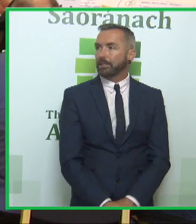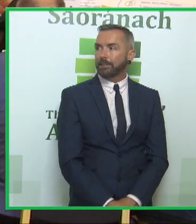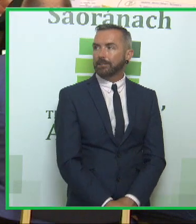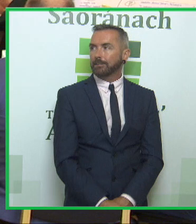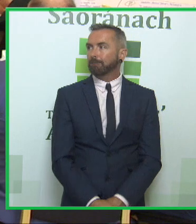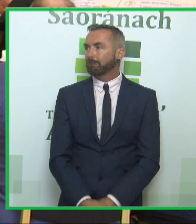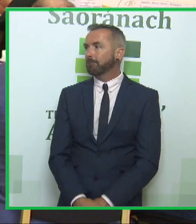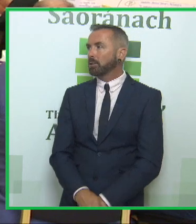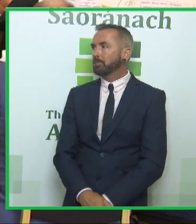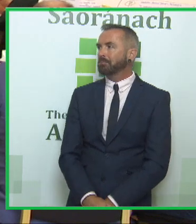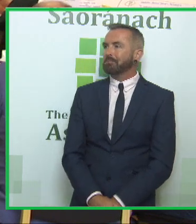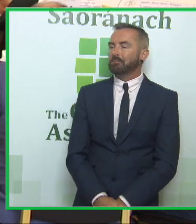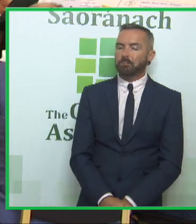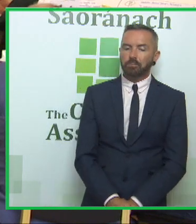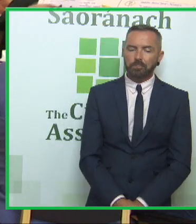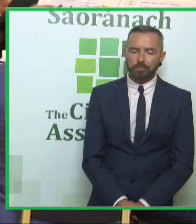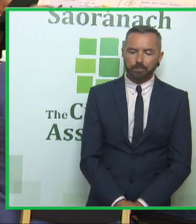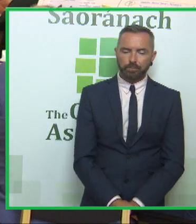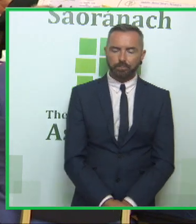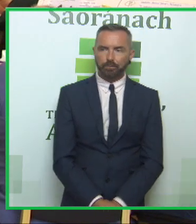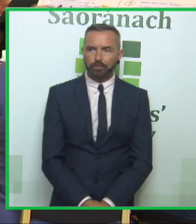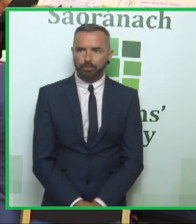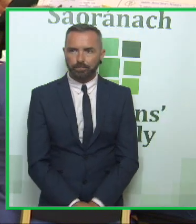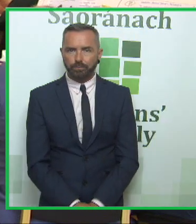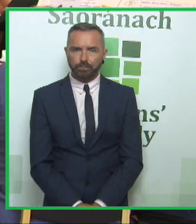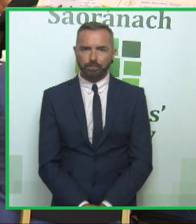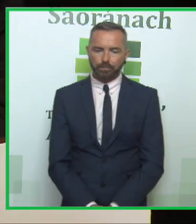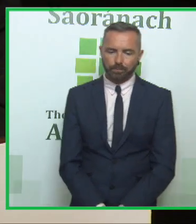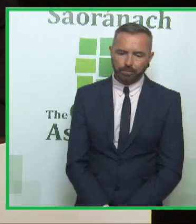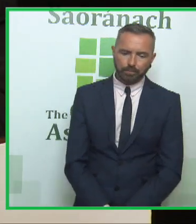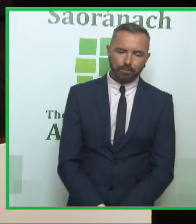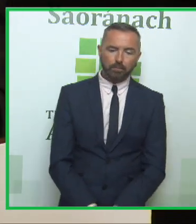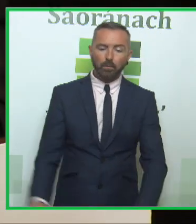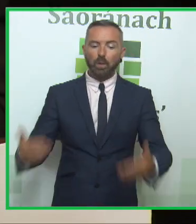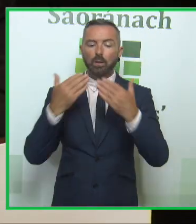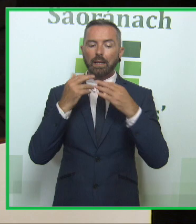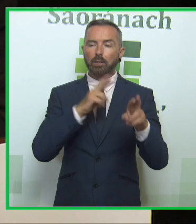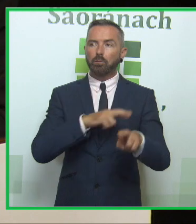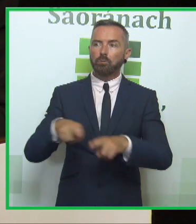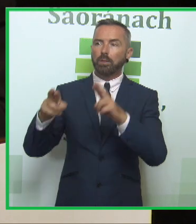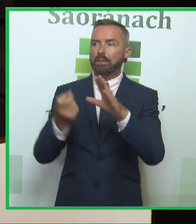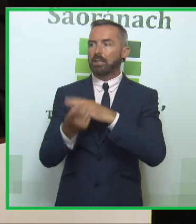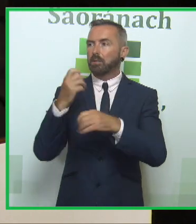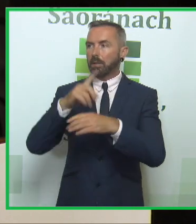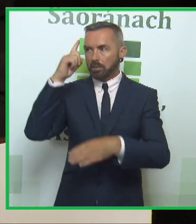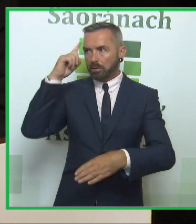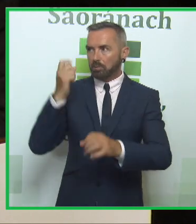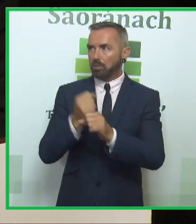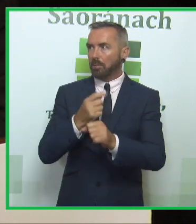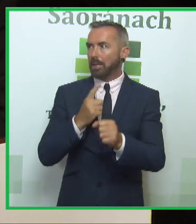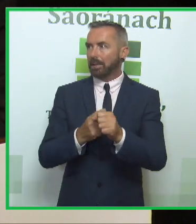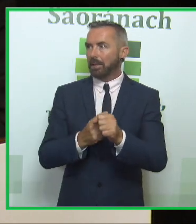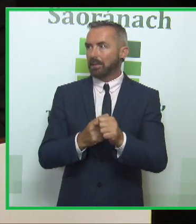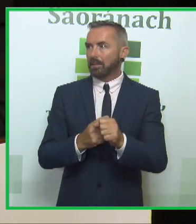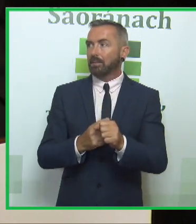you. And thanks for raising the issue of trauma again, because we've heard from all sections so far, people who suffer early life trauma may use